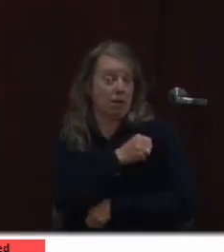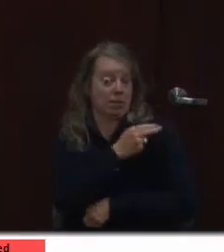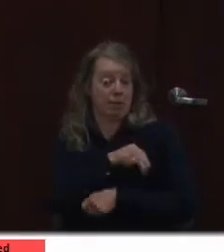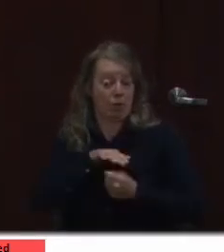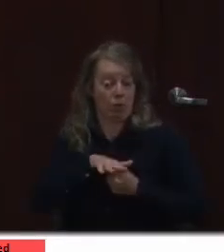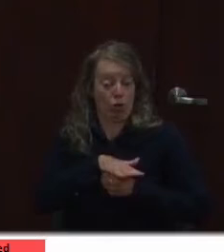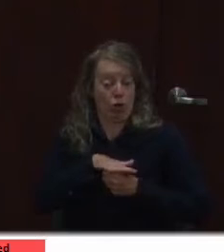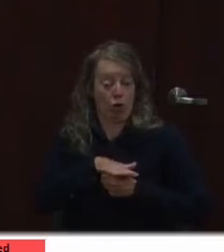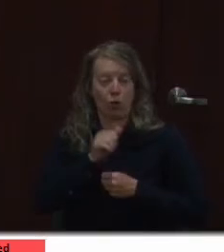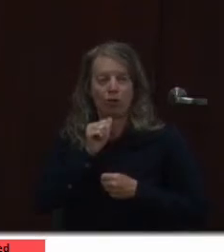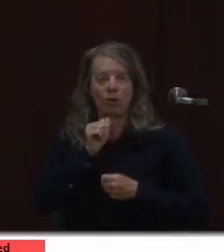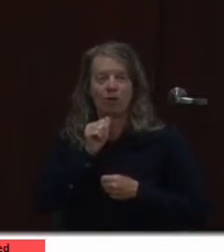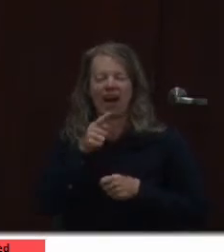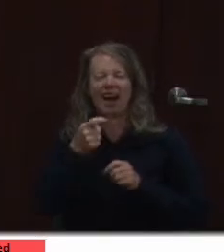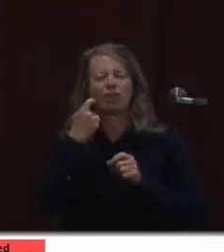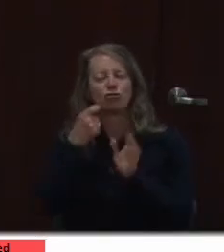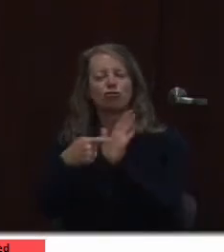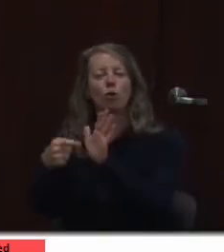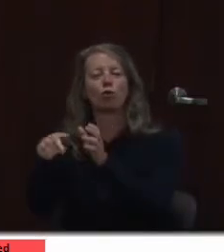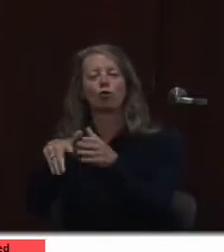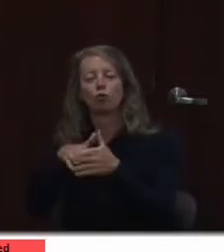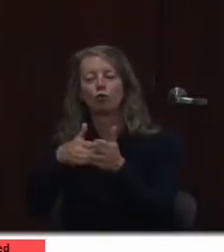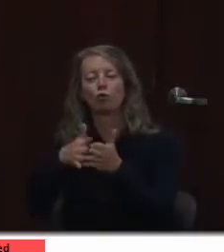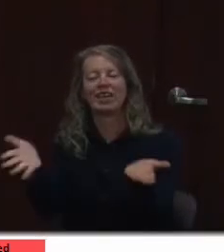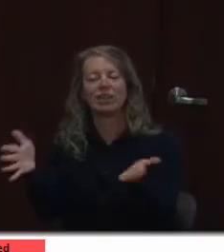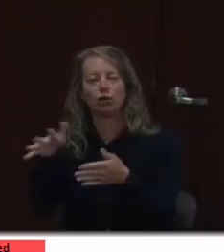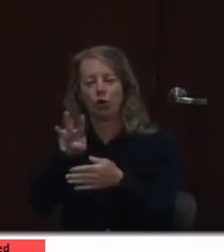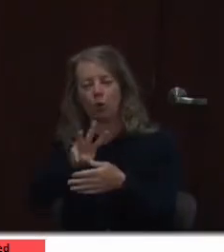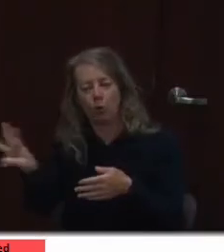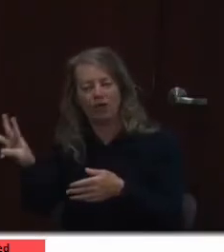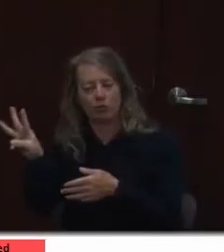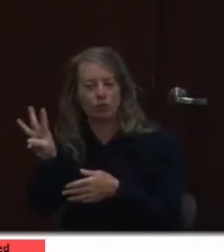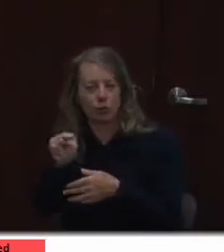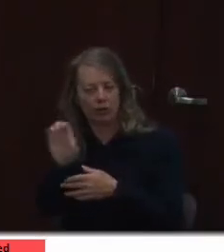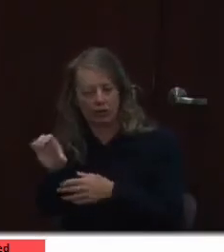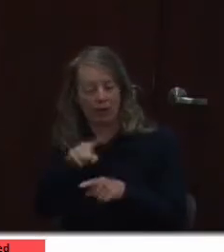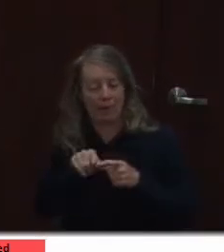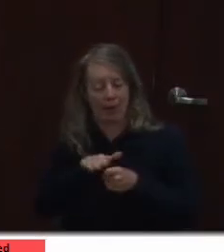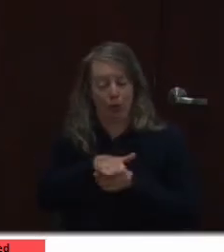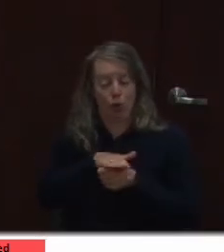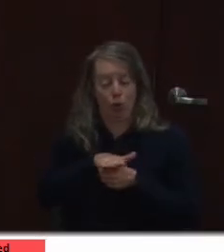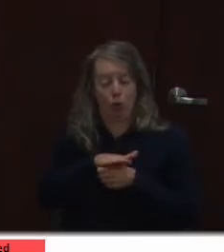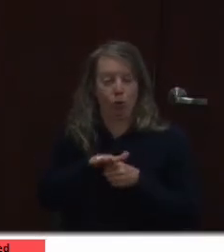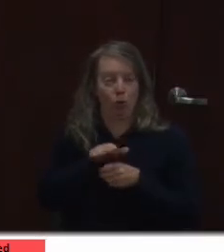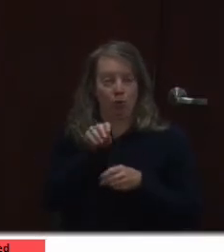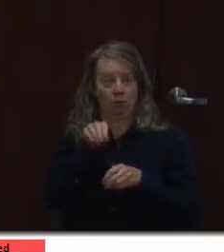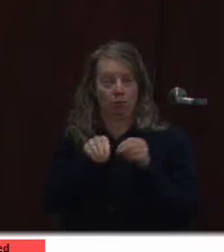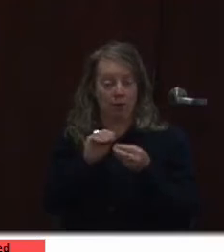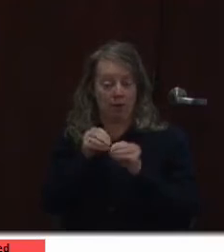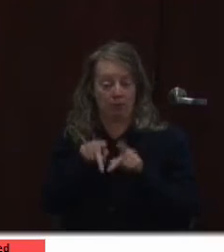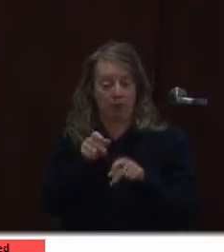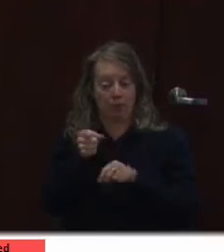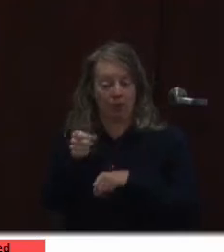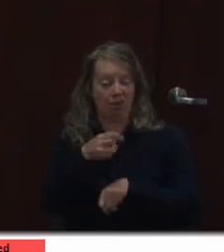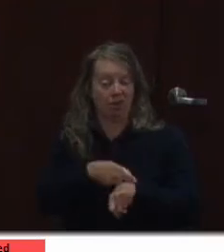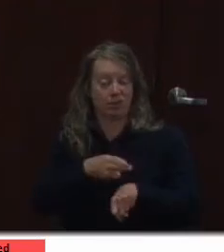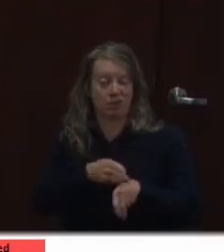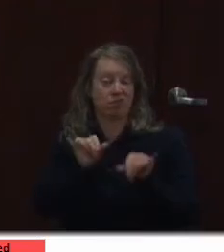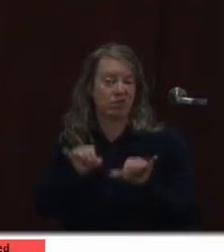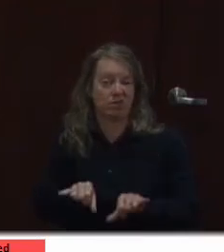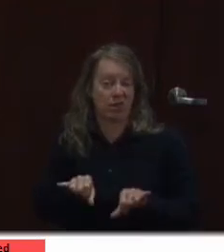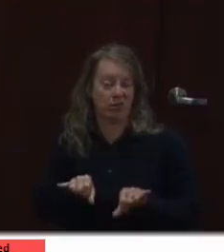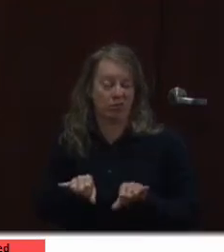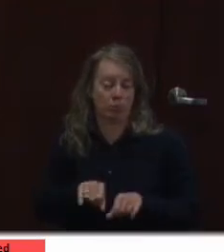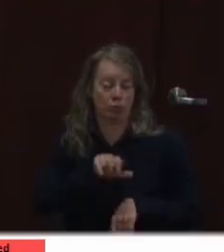that I just showed you, but the local hospitalization trends have not changed significantly in the last week. As you can see here, it went from about 3%